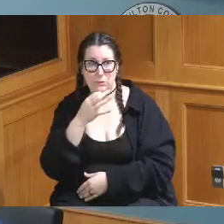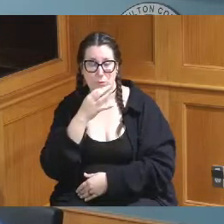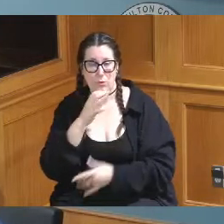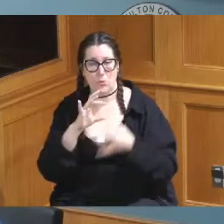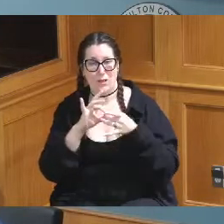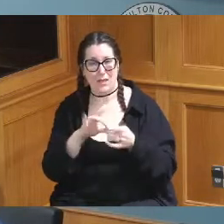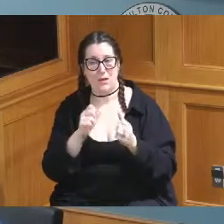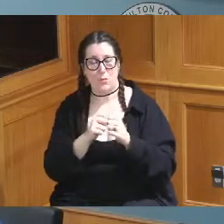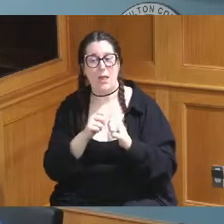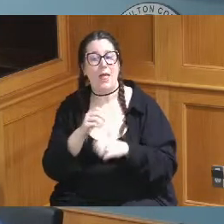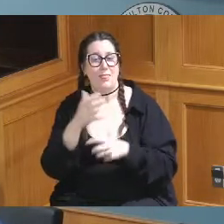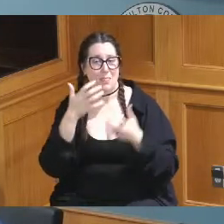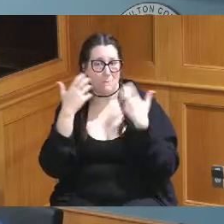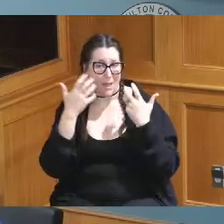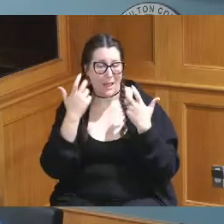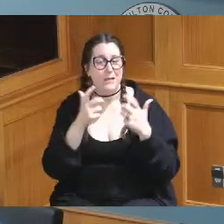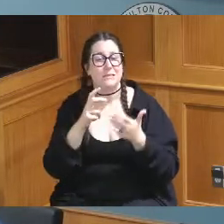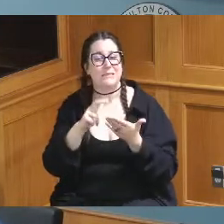Bengals lease.